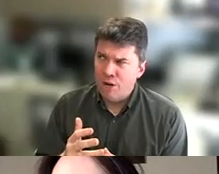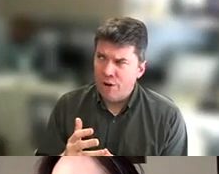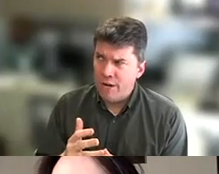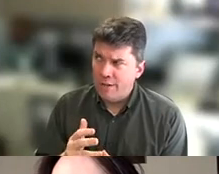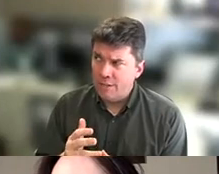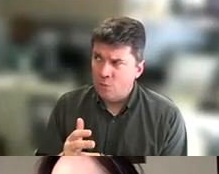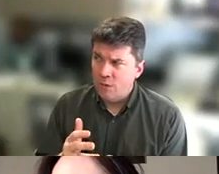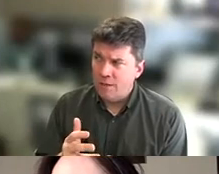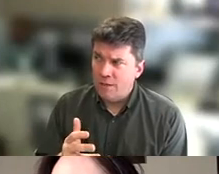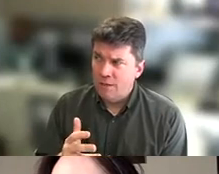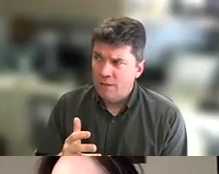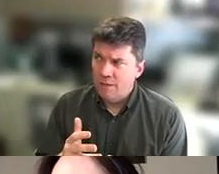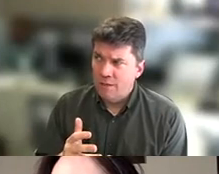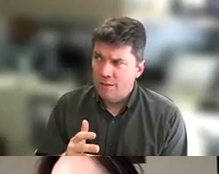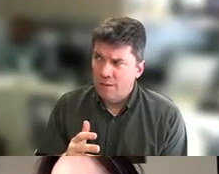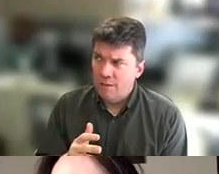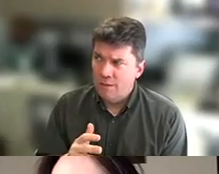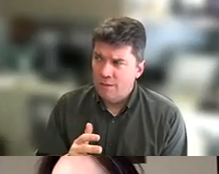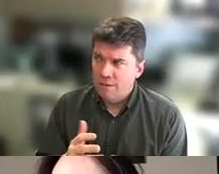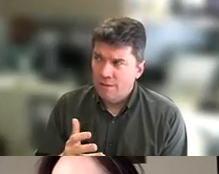a Bulgarian as well.